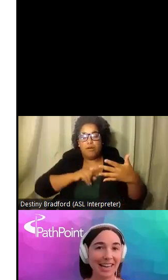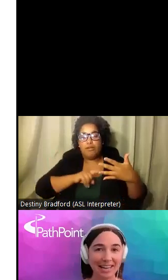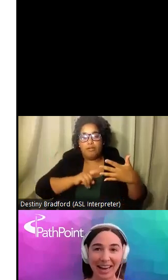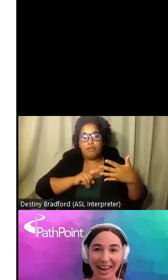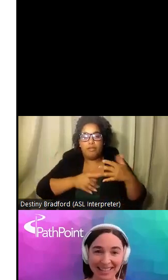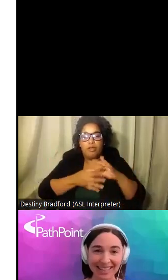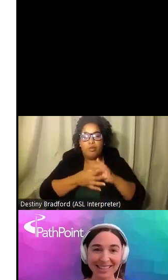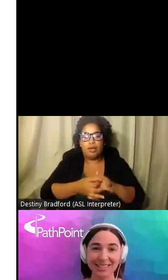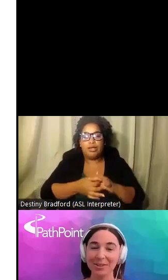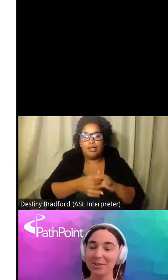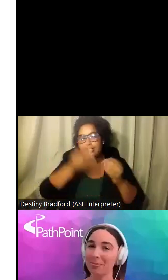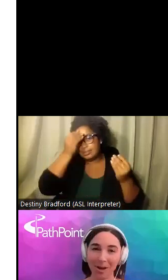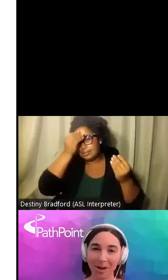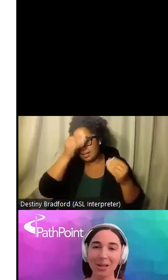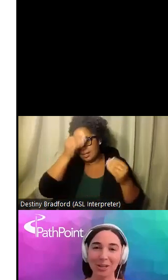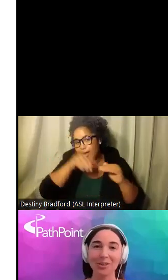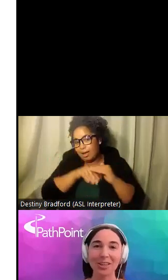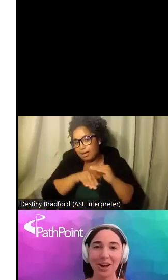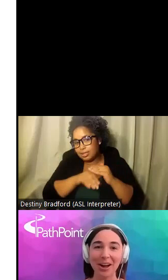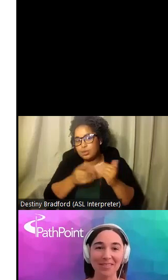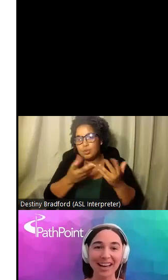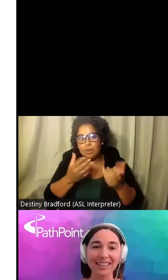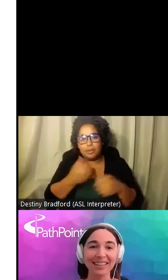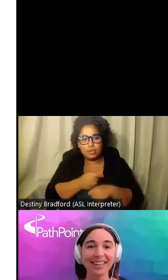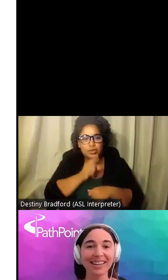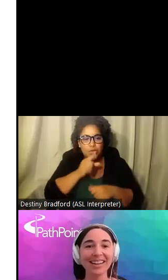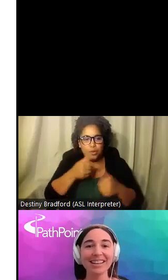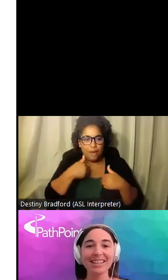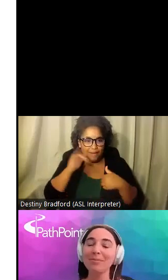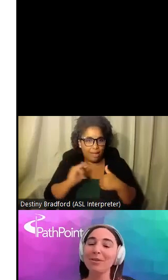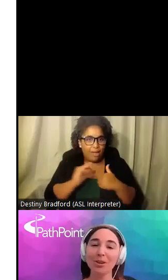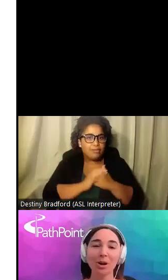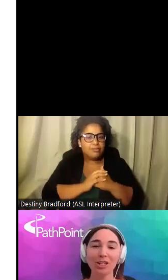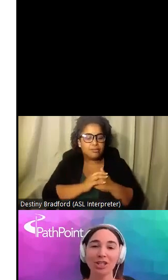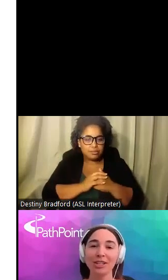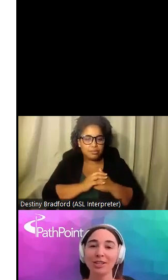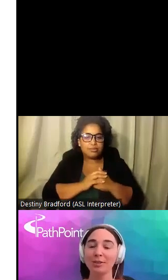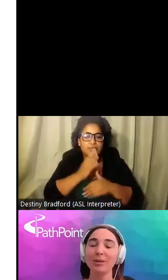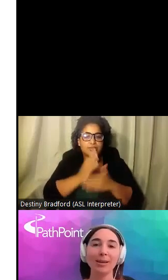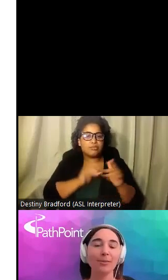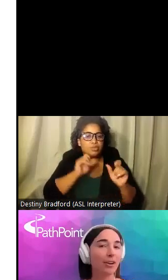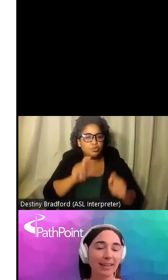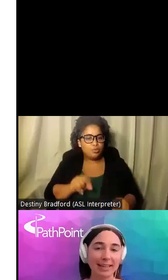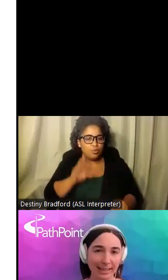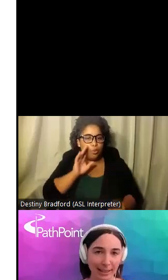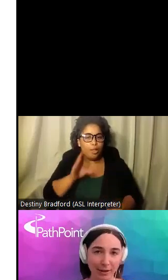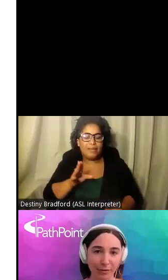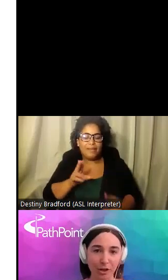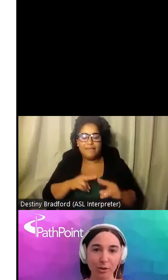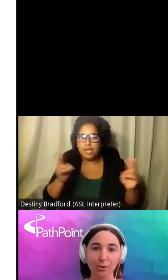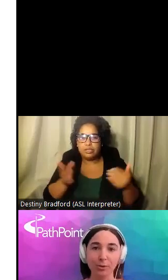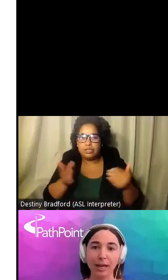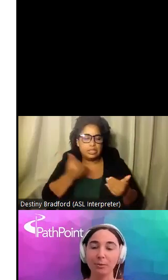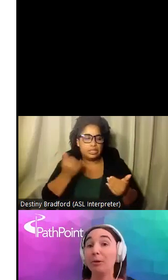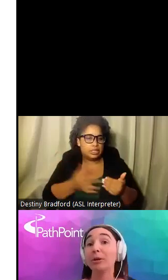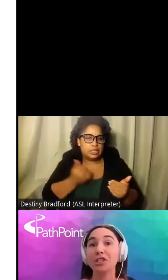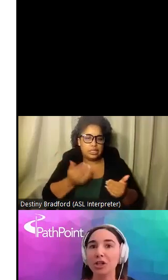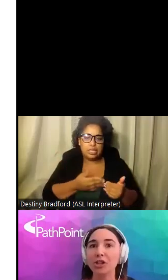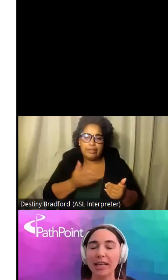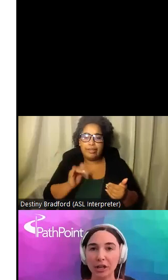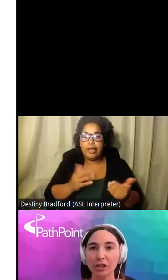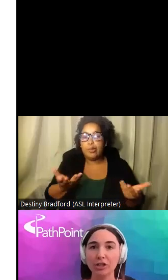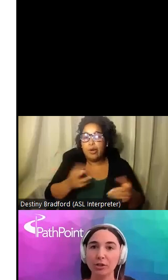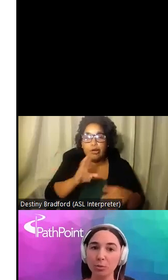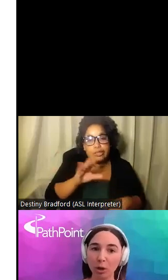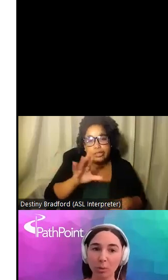regarding data access. You'll want to make sure that you have that. Some of the questions will be very easy for you, like what